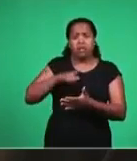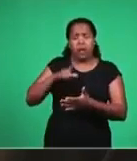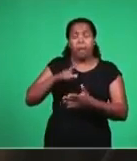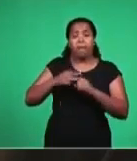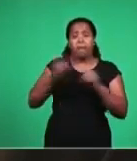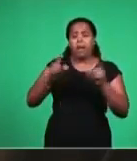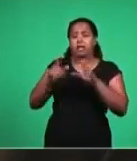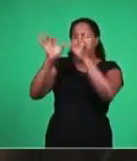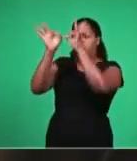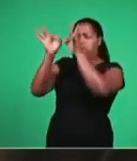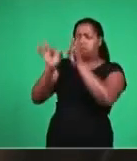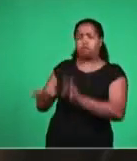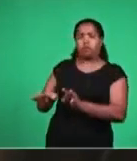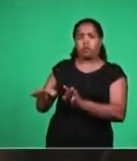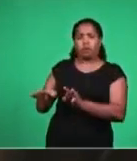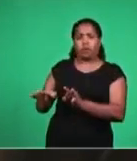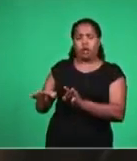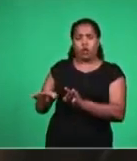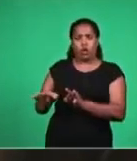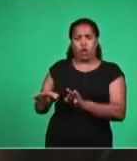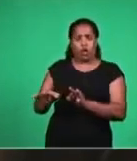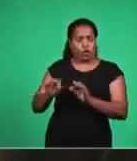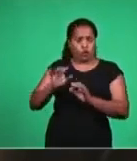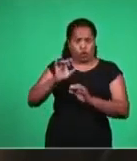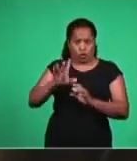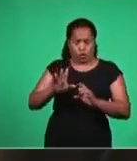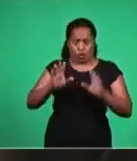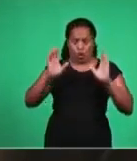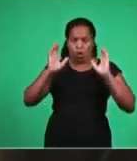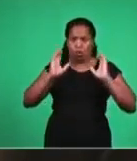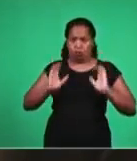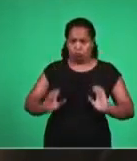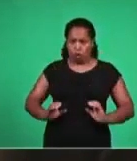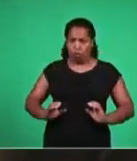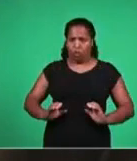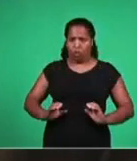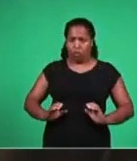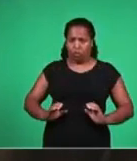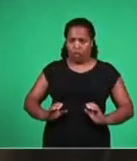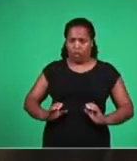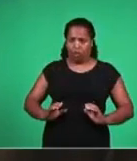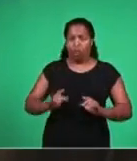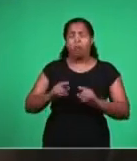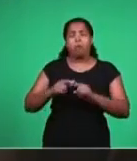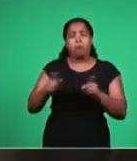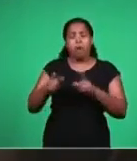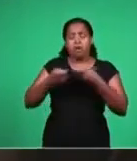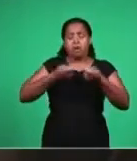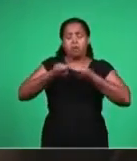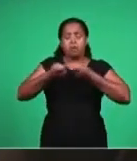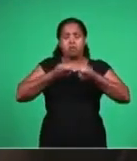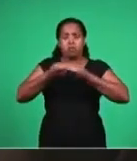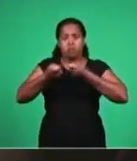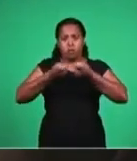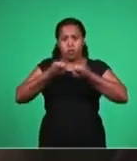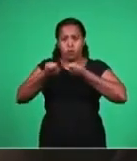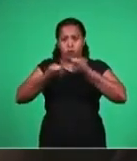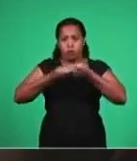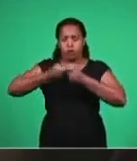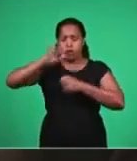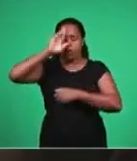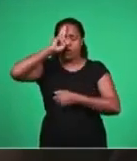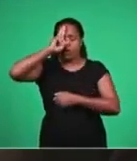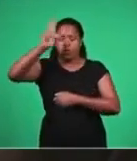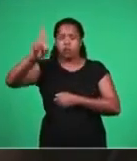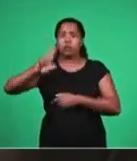through its battles. And not only in its discipline, but also in the governing of the